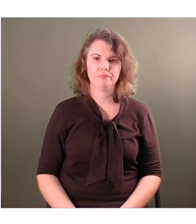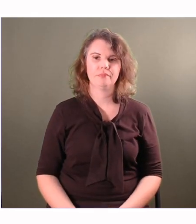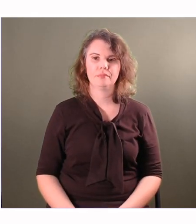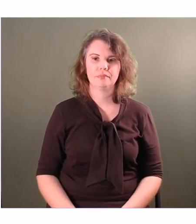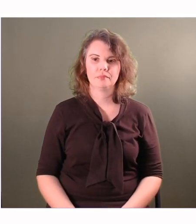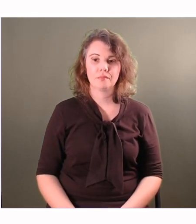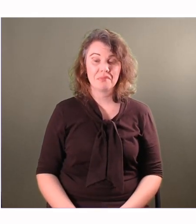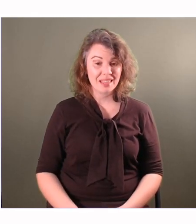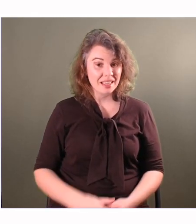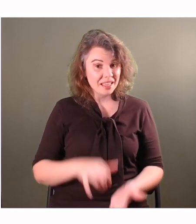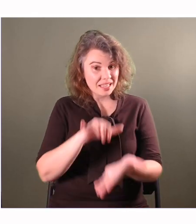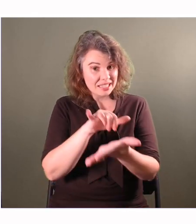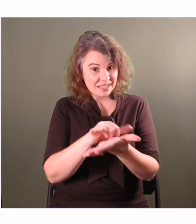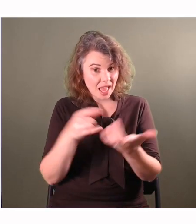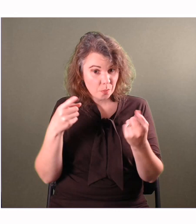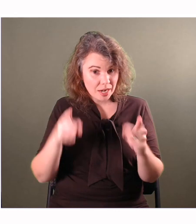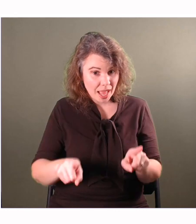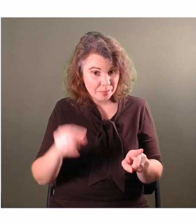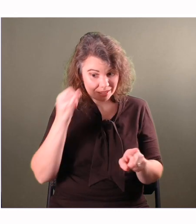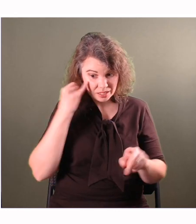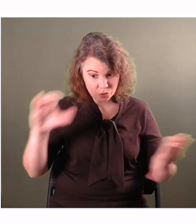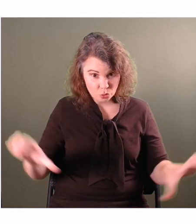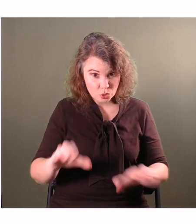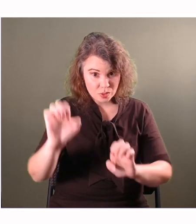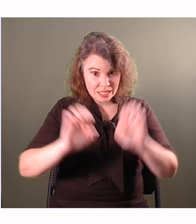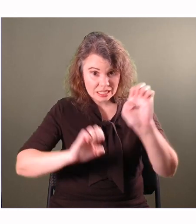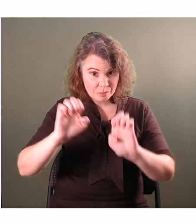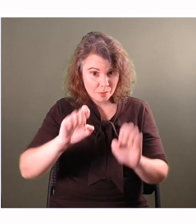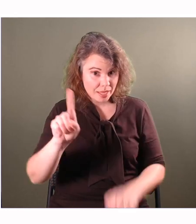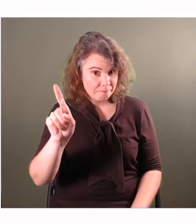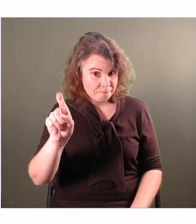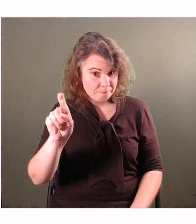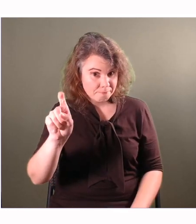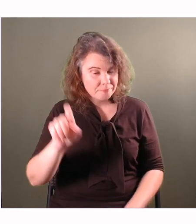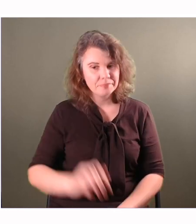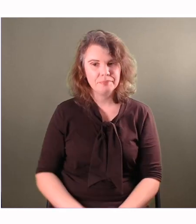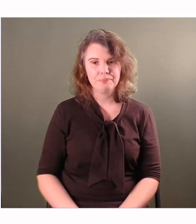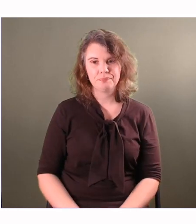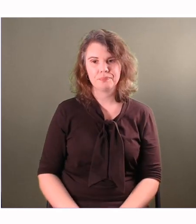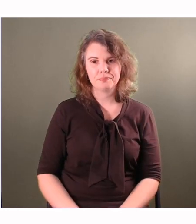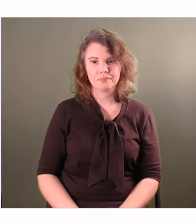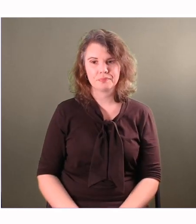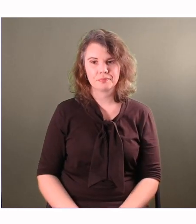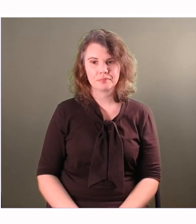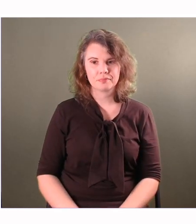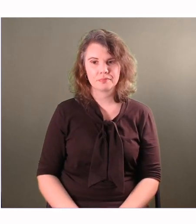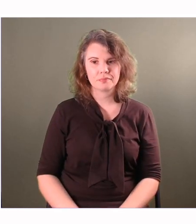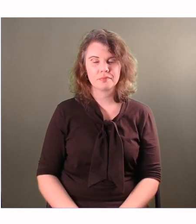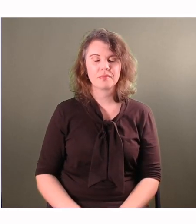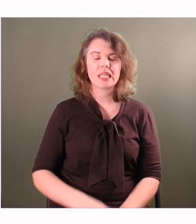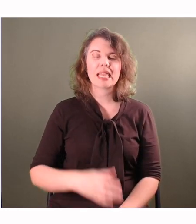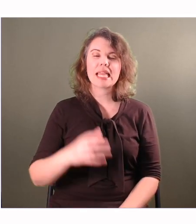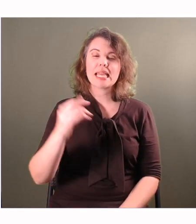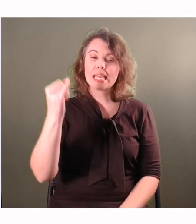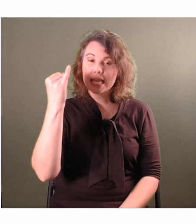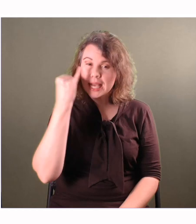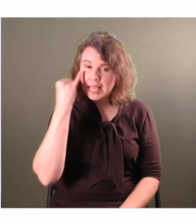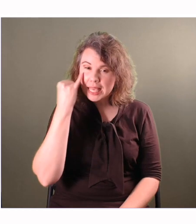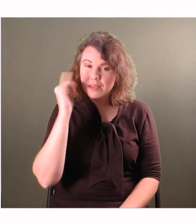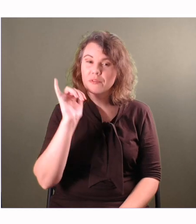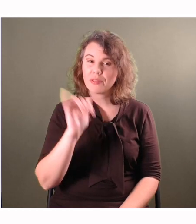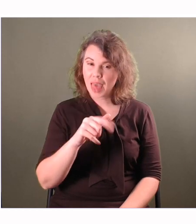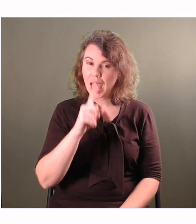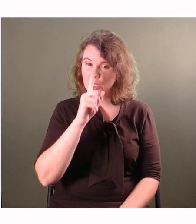beginning. So is this what happens if you actually run the experiment? Well, if it's the